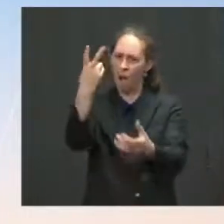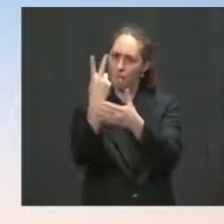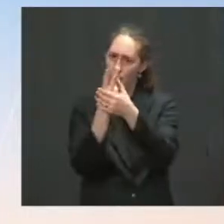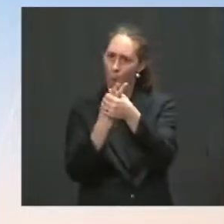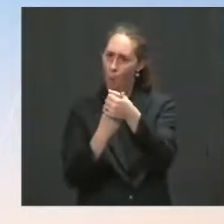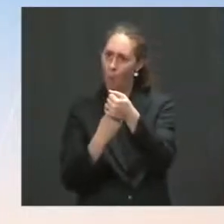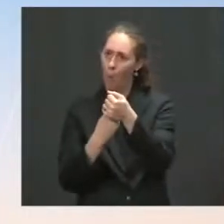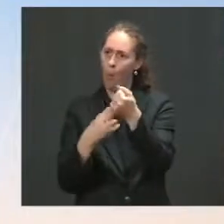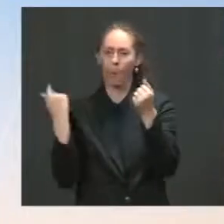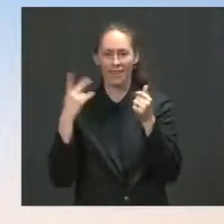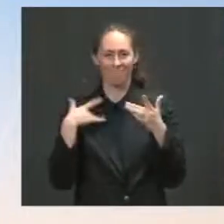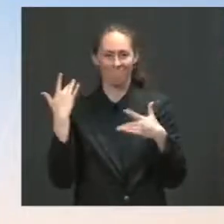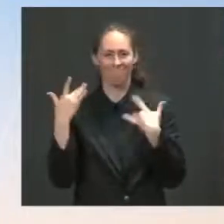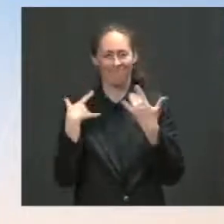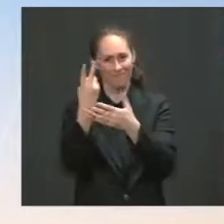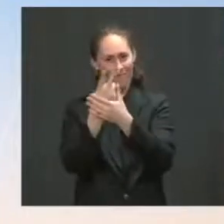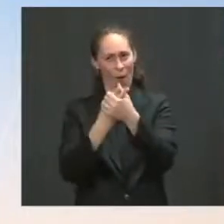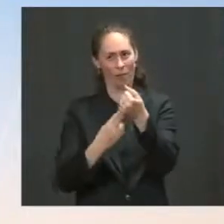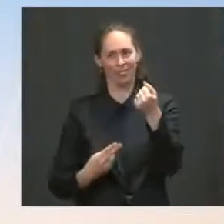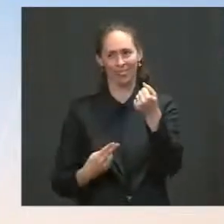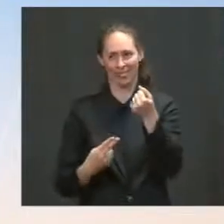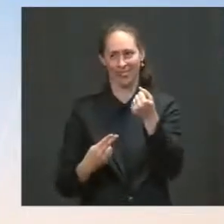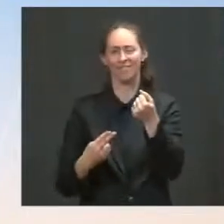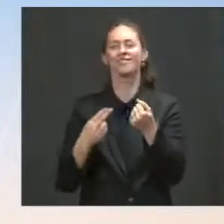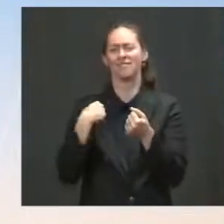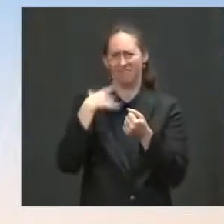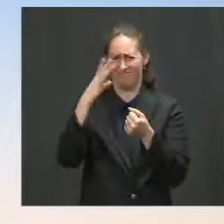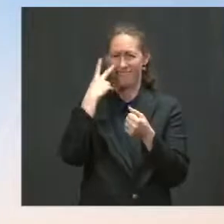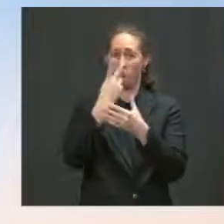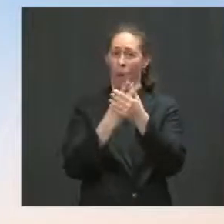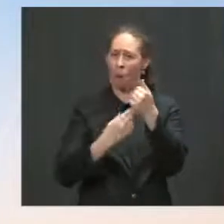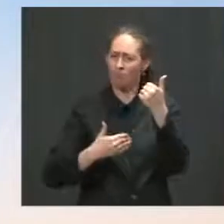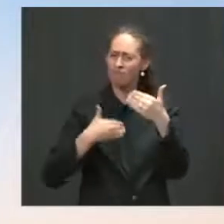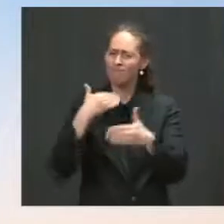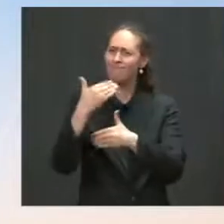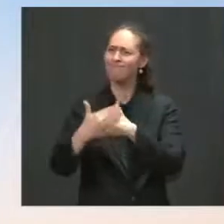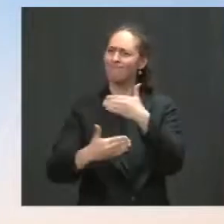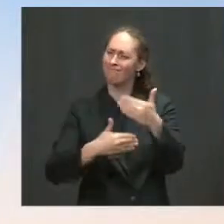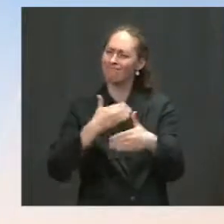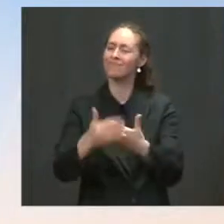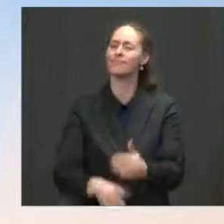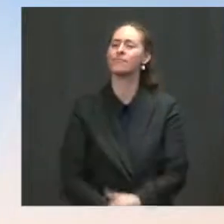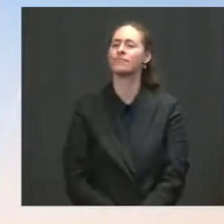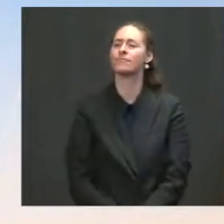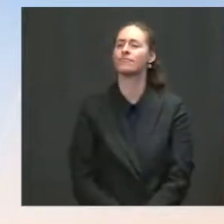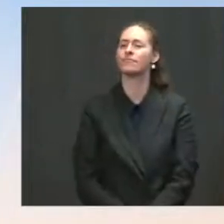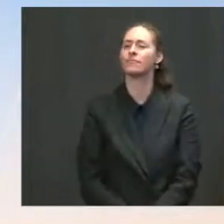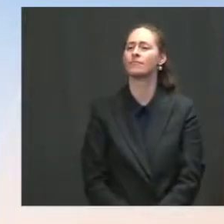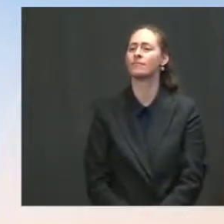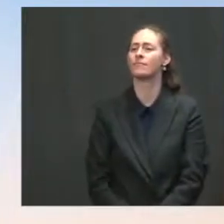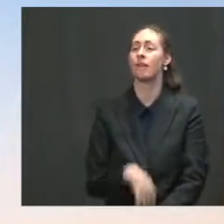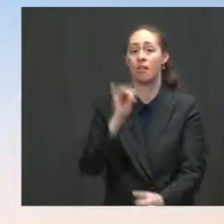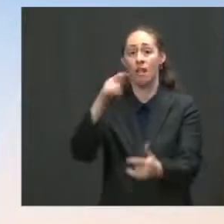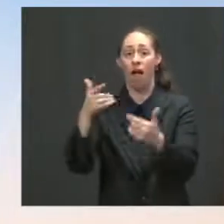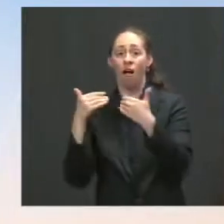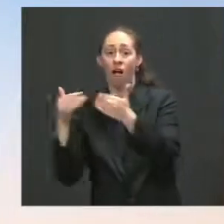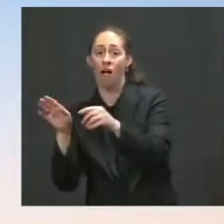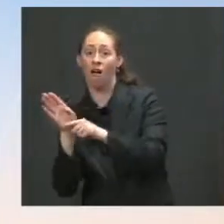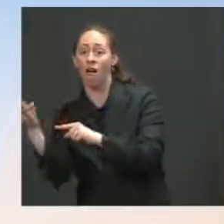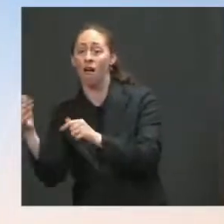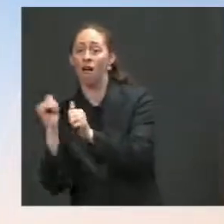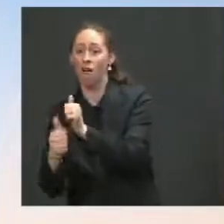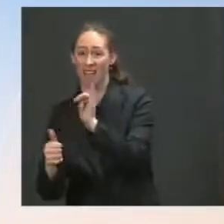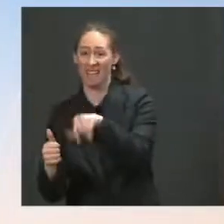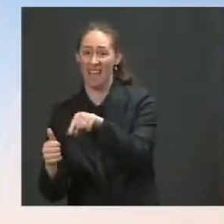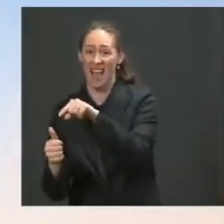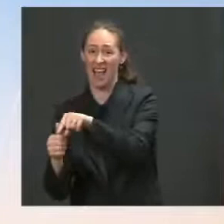also note that on the reconciliation package, which I know we haven't talked about a lot because the infrastructure bill has